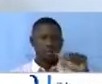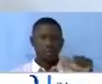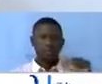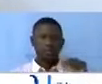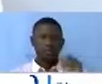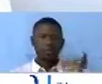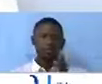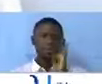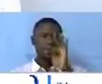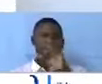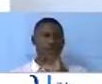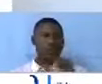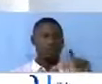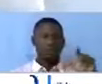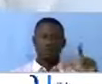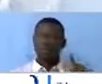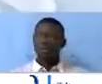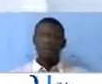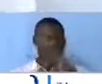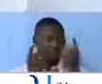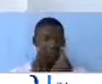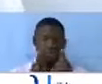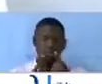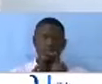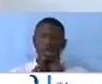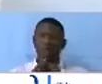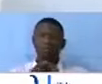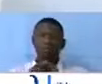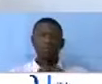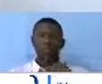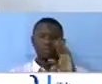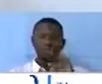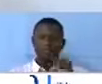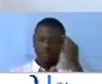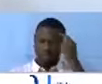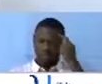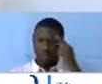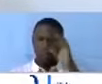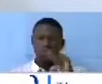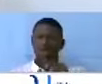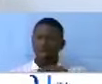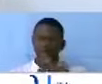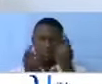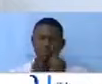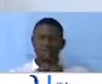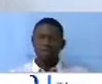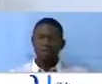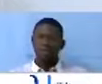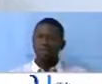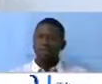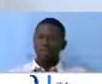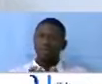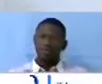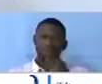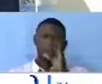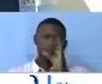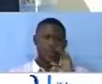Everybody would think that Esafal is doing everything. He's the master brain or whatever in the TRRC, but it is not.